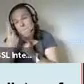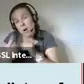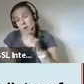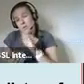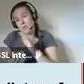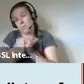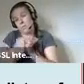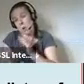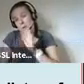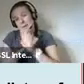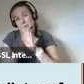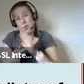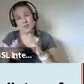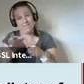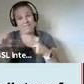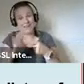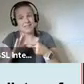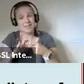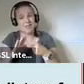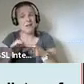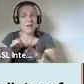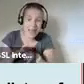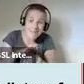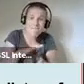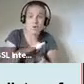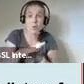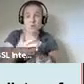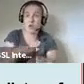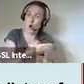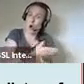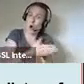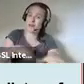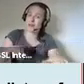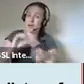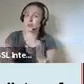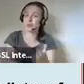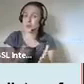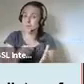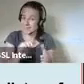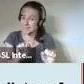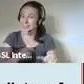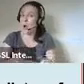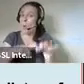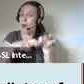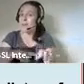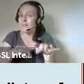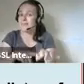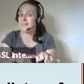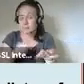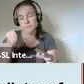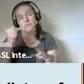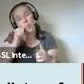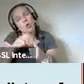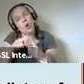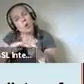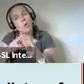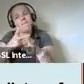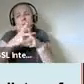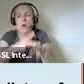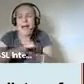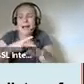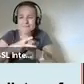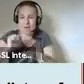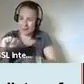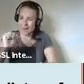of early childhood services. We know that the level of caregivers' education and participation in